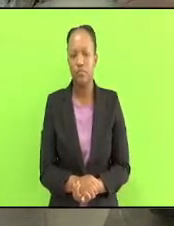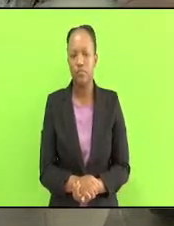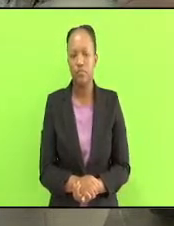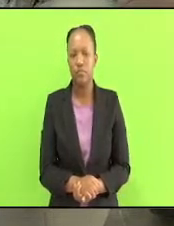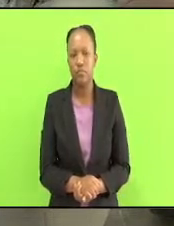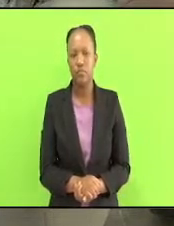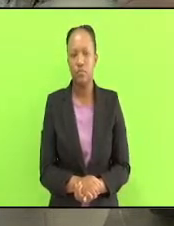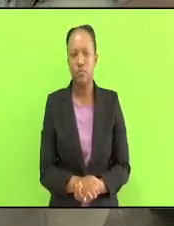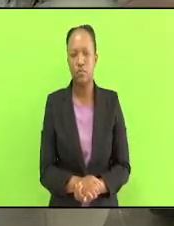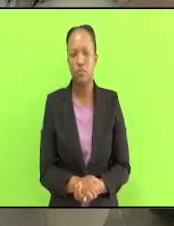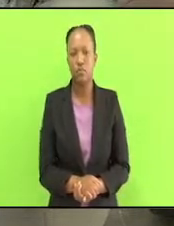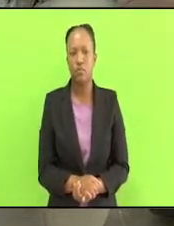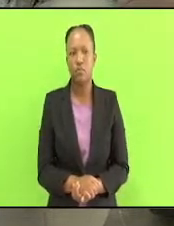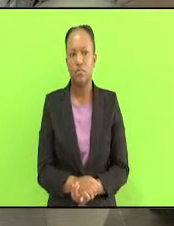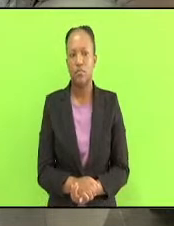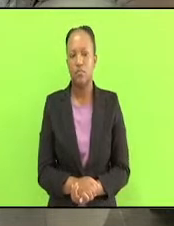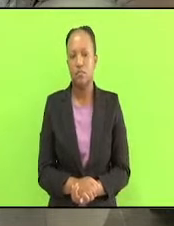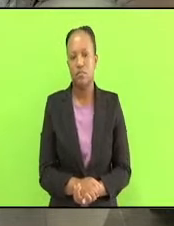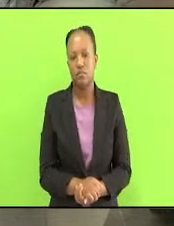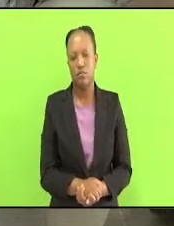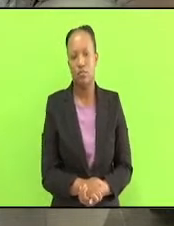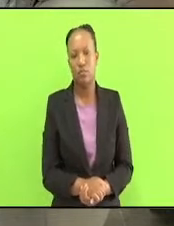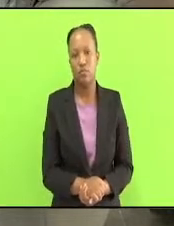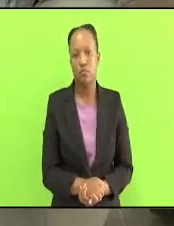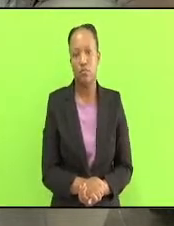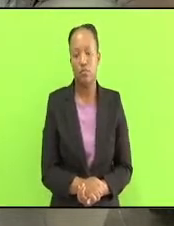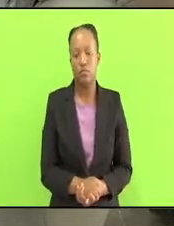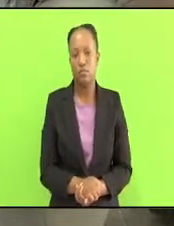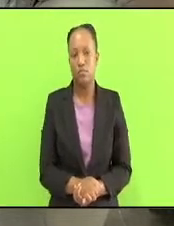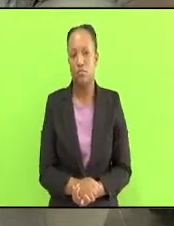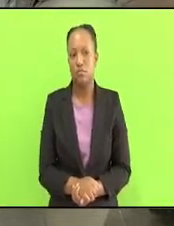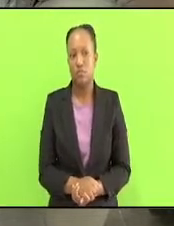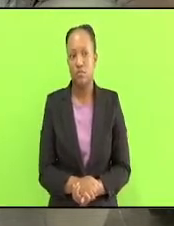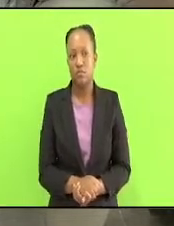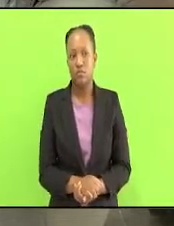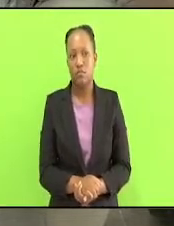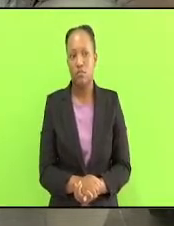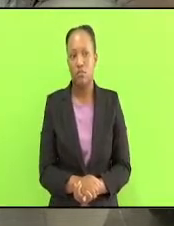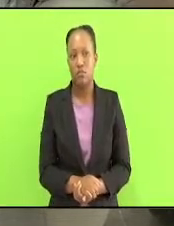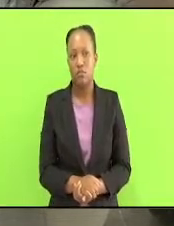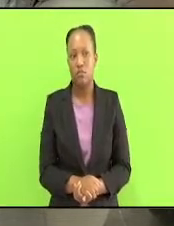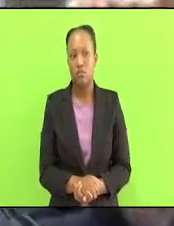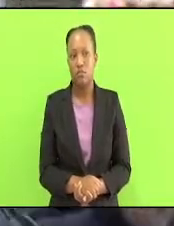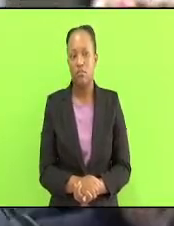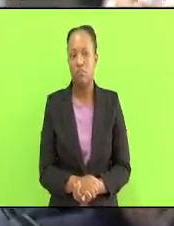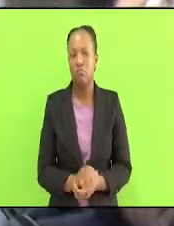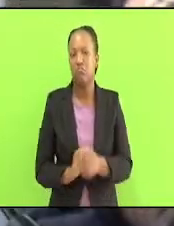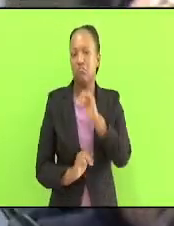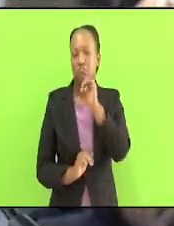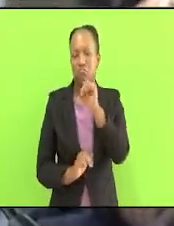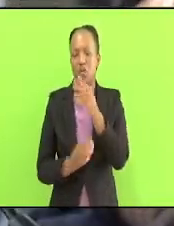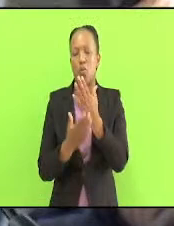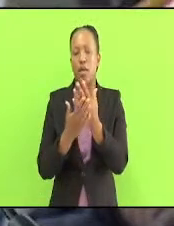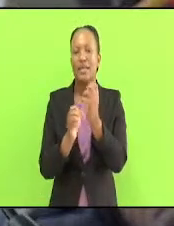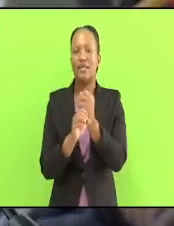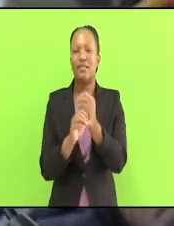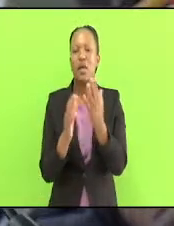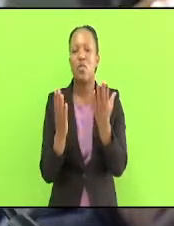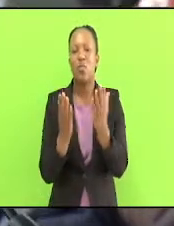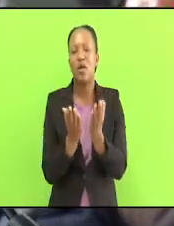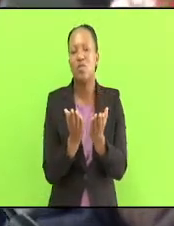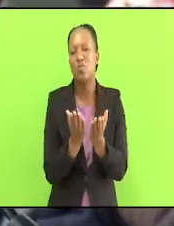with initiatives of planting trees in our communities. La e ka nna go tshimologa teng ko dikolong,